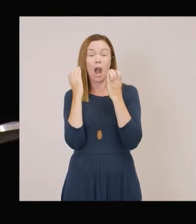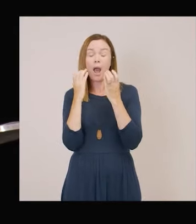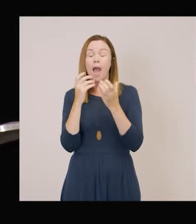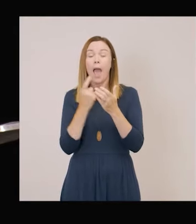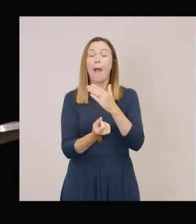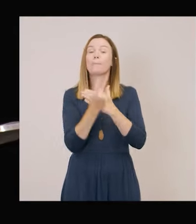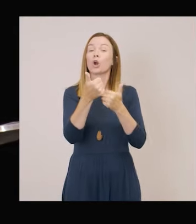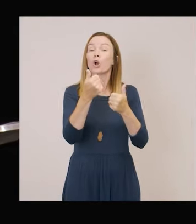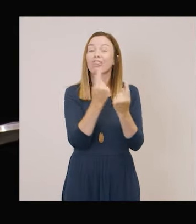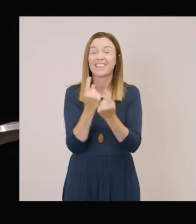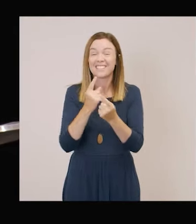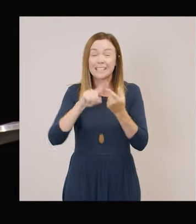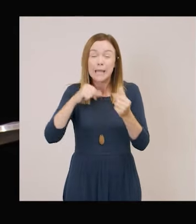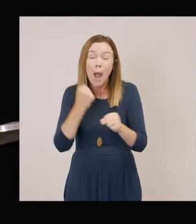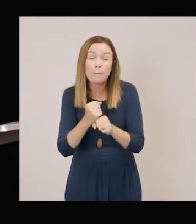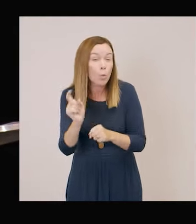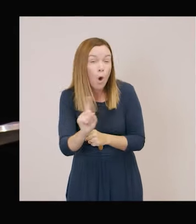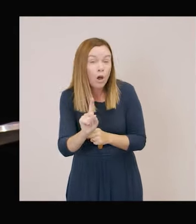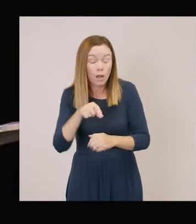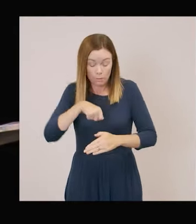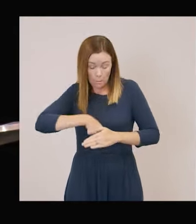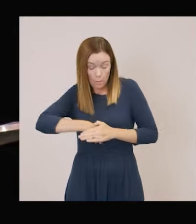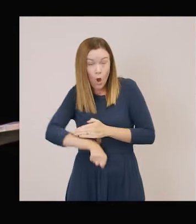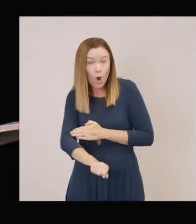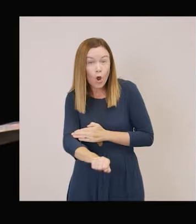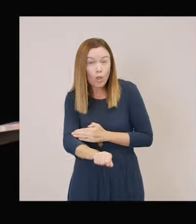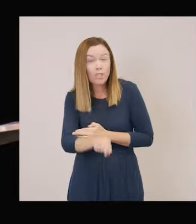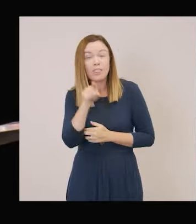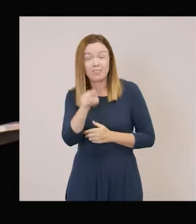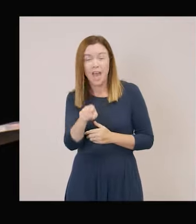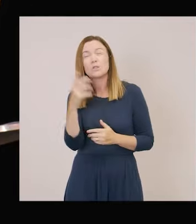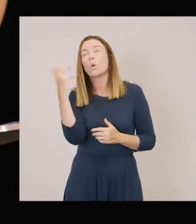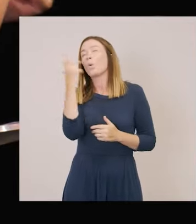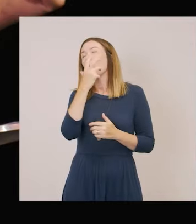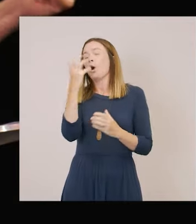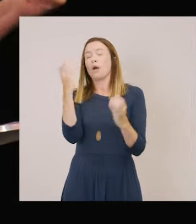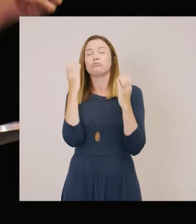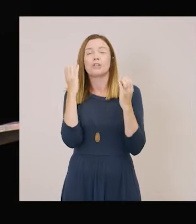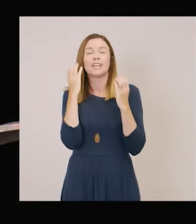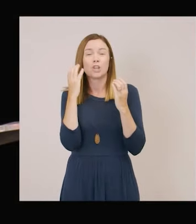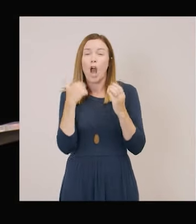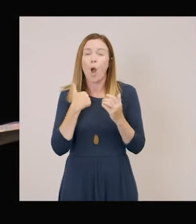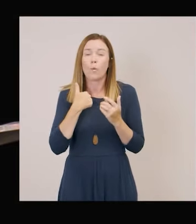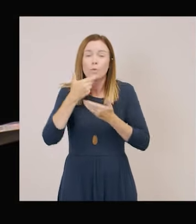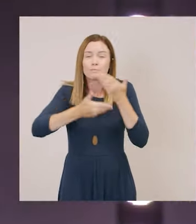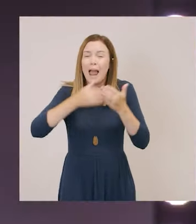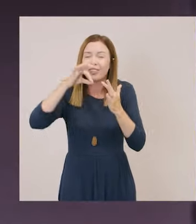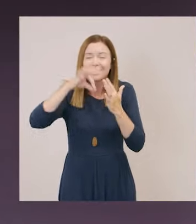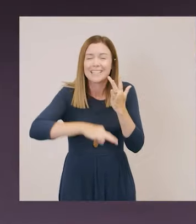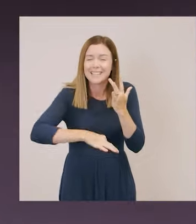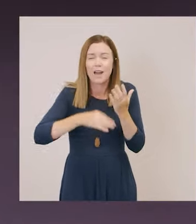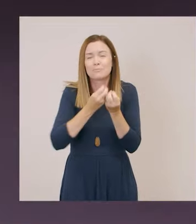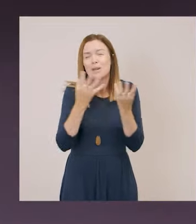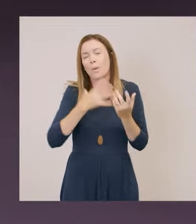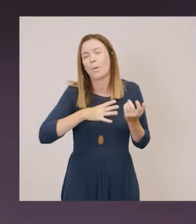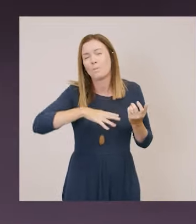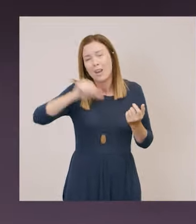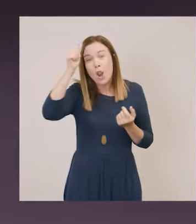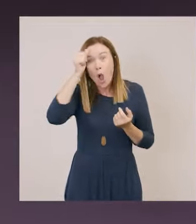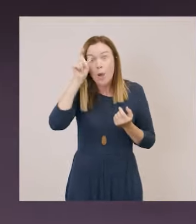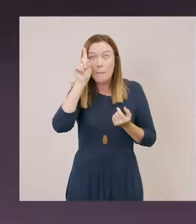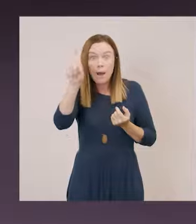birth, that is extreme pressure. There are many women in here who know all about that. Don't worry, I won't go into detail. But